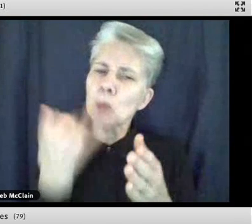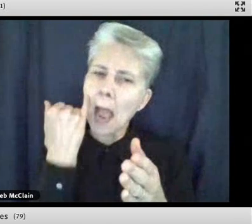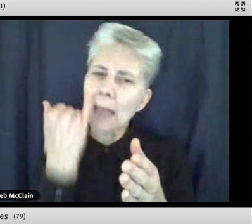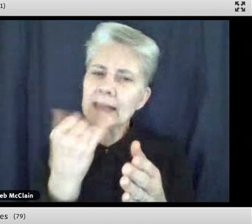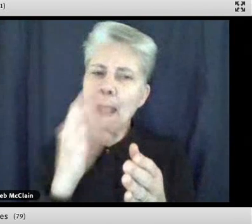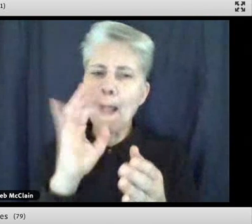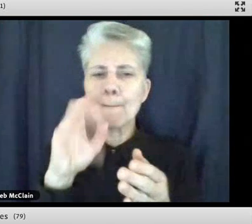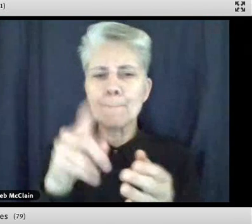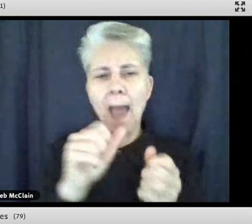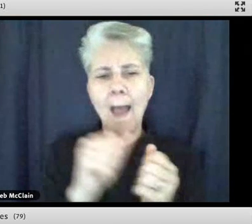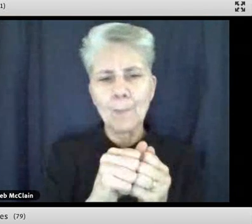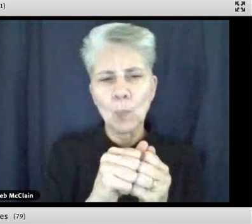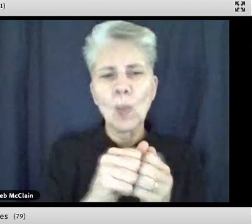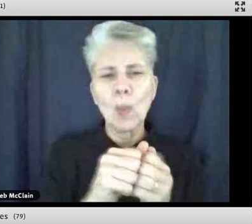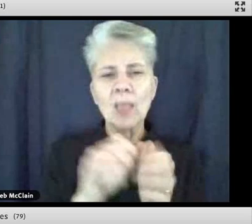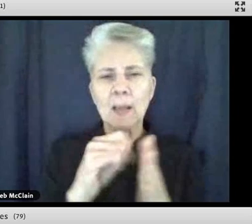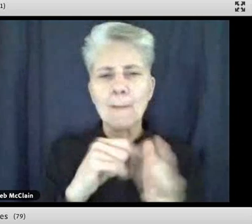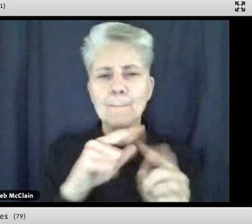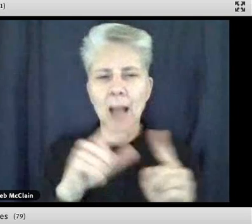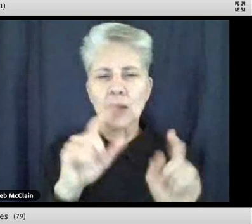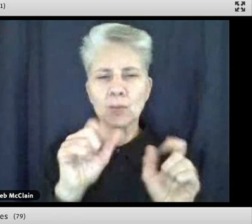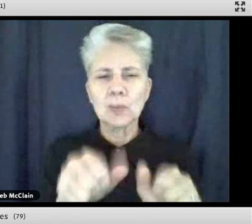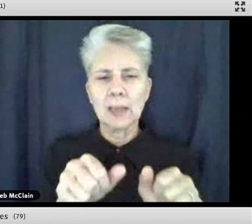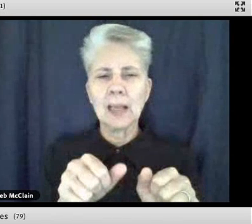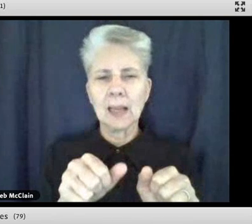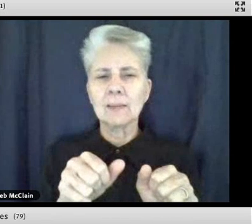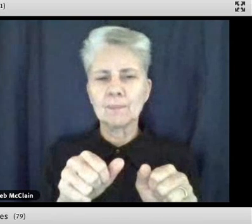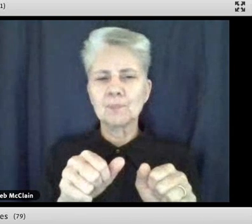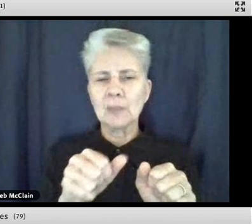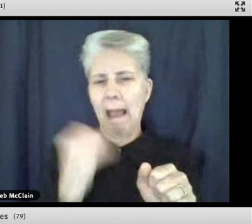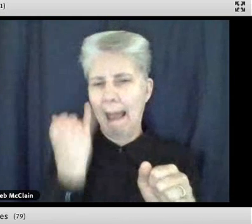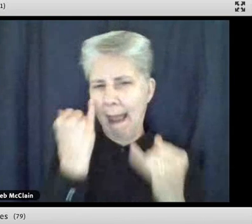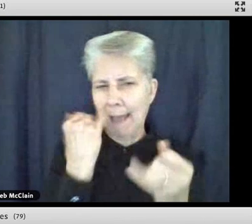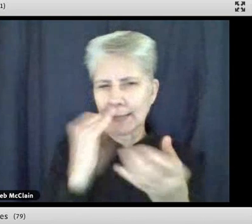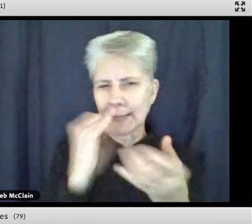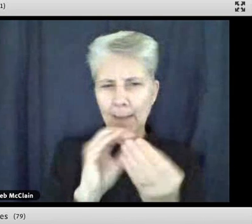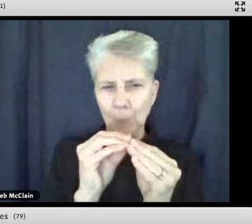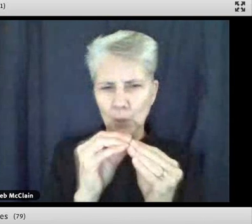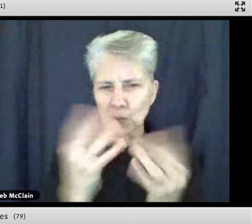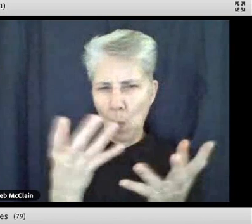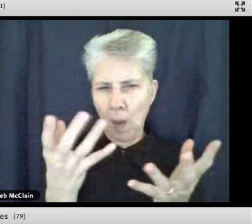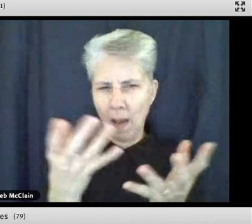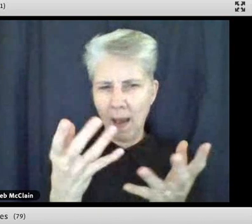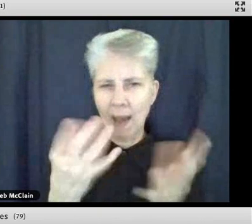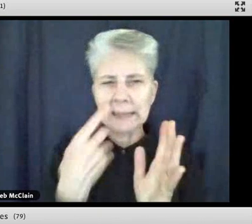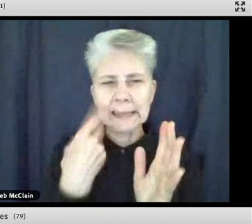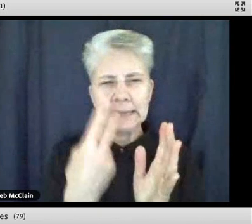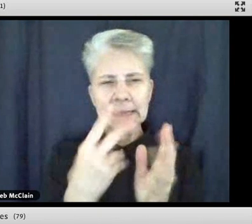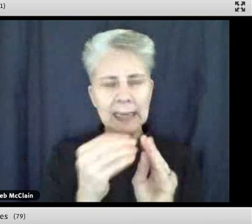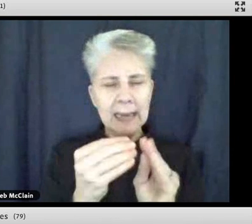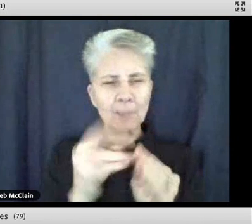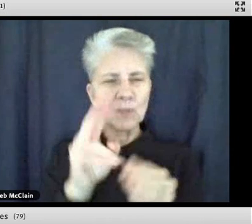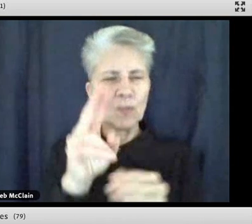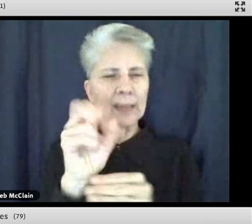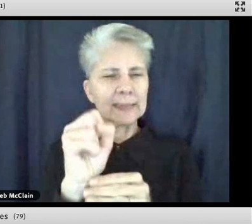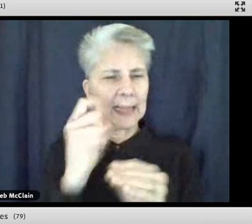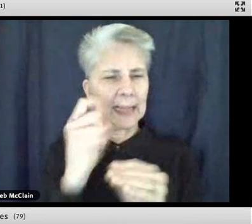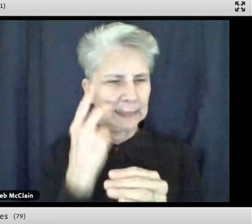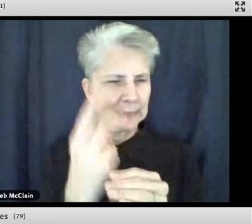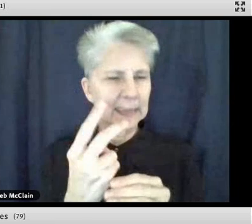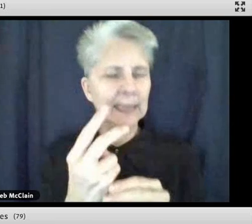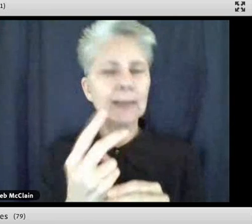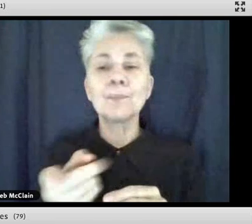with the measles, but you can kind of get some numbers here. You can see the numbers for the United States. Yeah, recovered does seem very broad. It